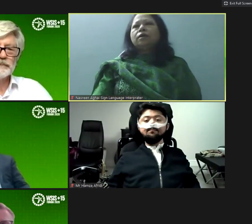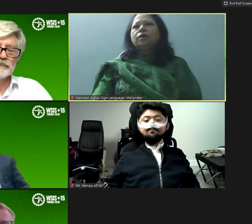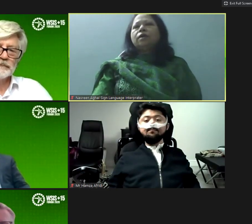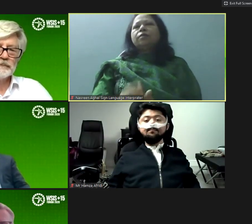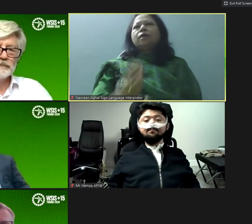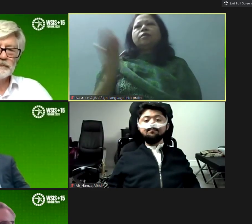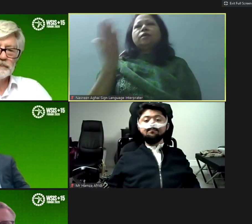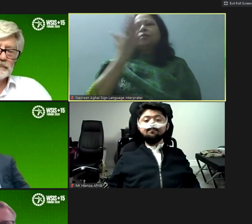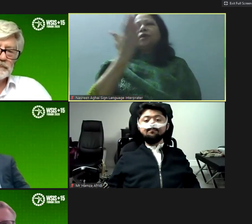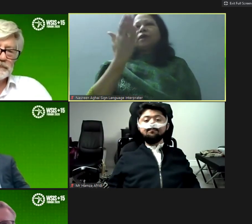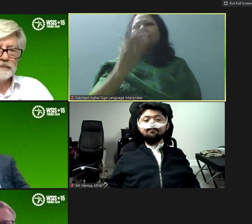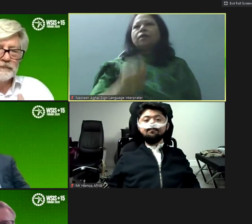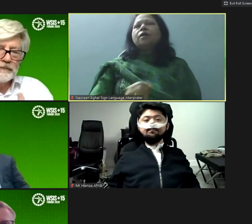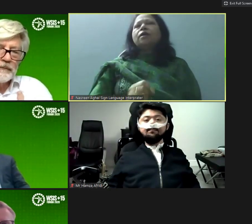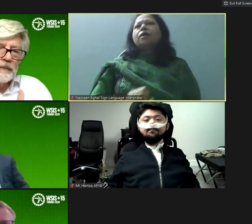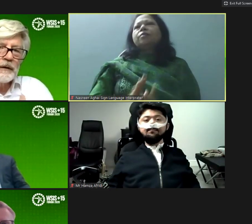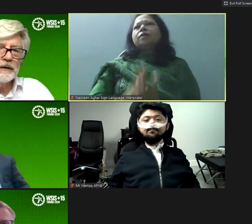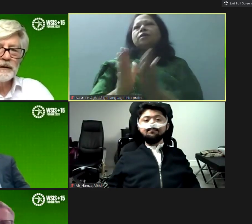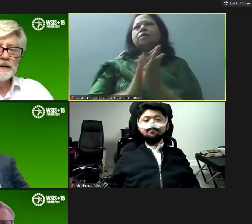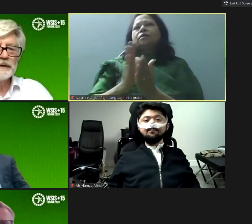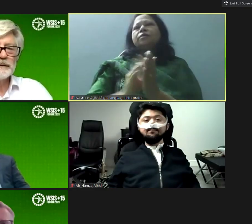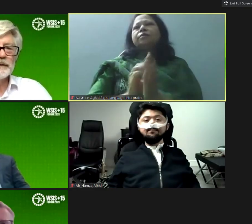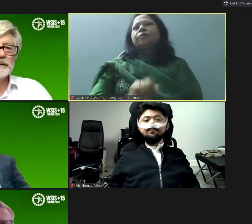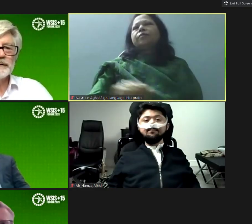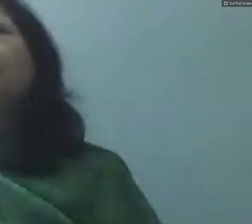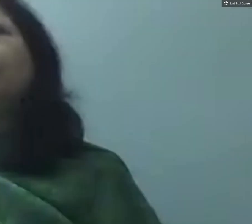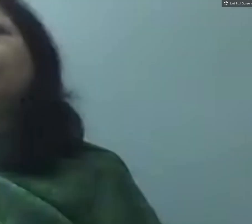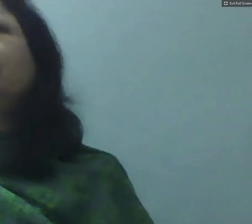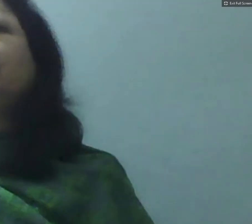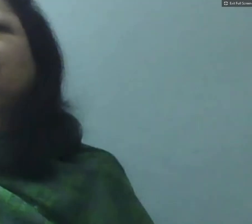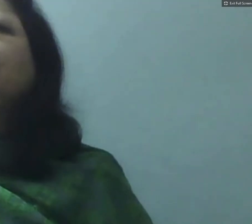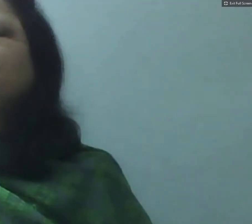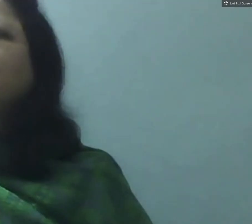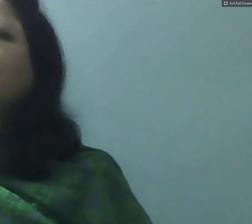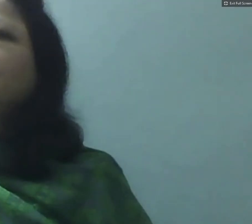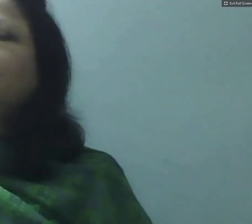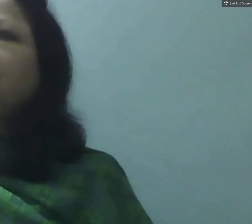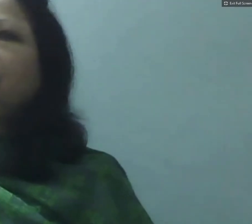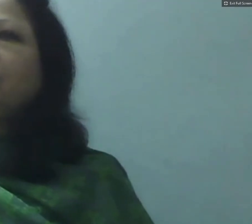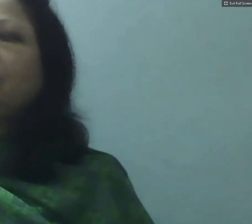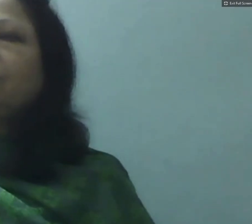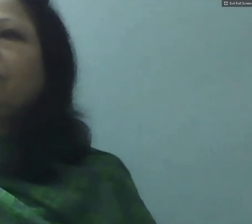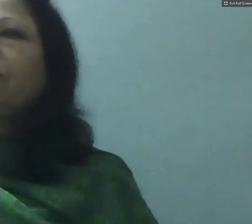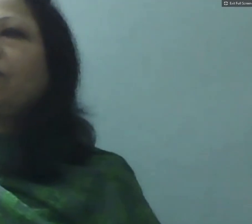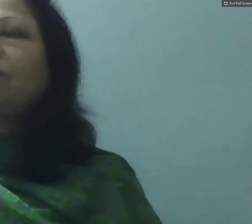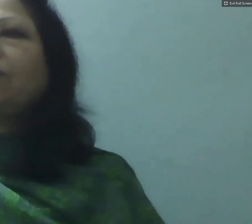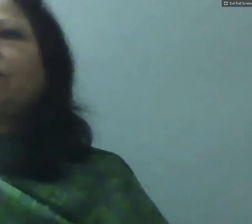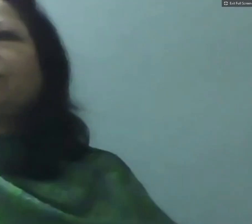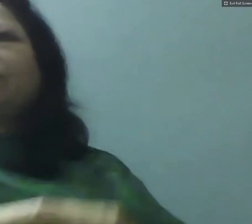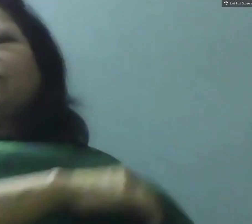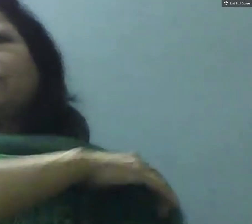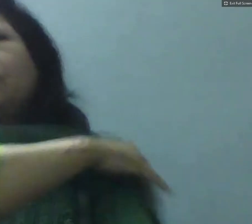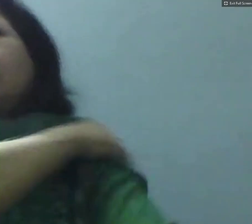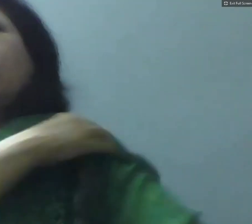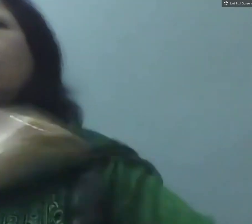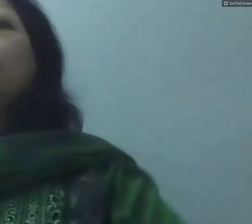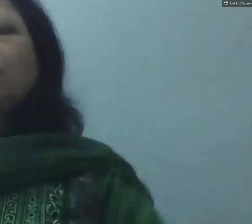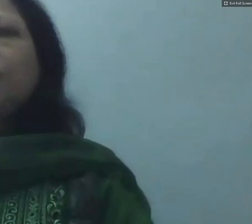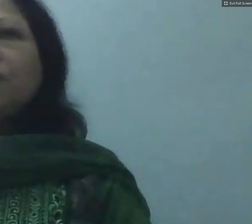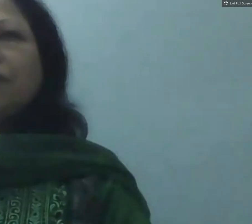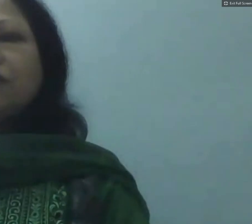screen, that she would be providing sign language support. So now I hand over to Professor Tim Unwin